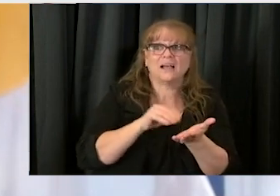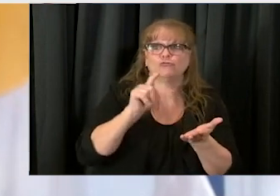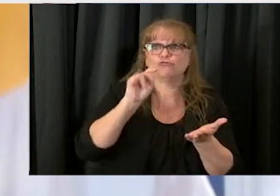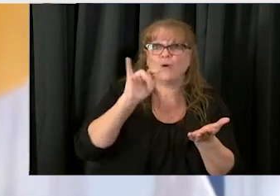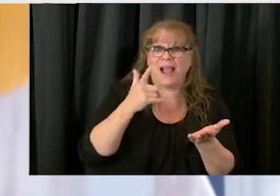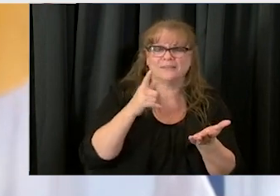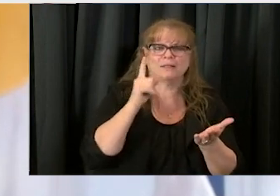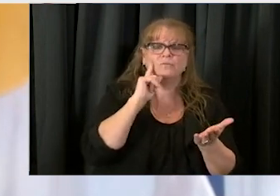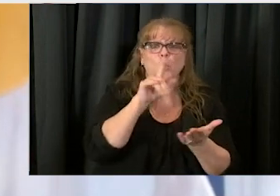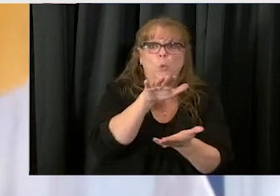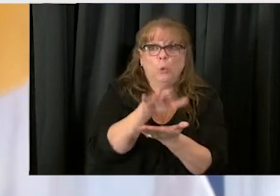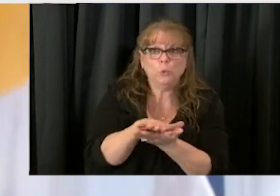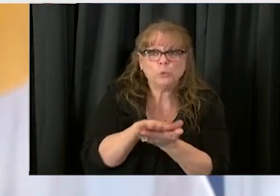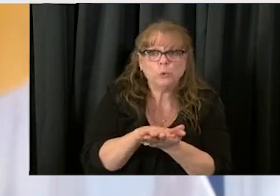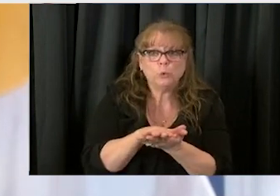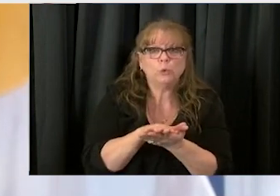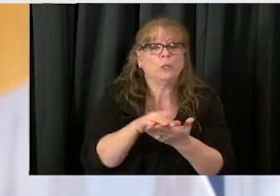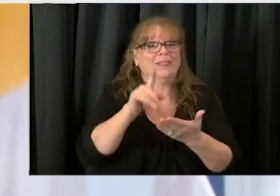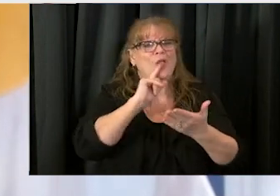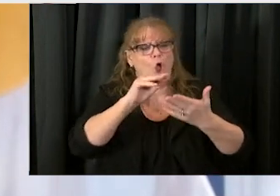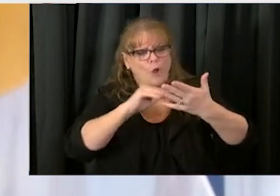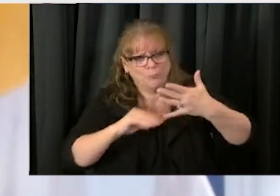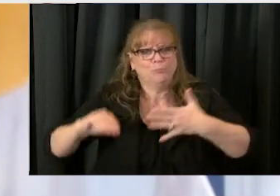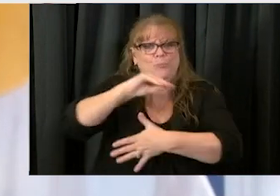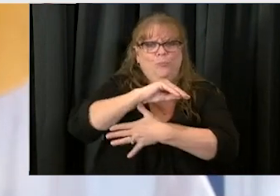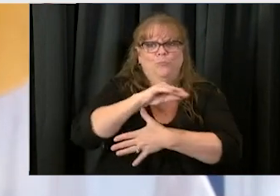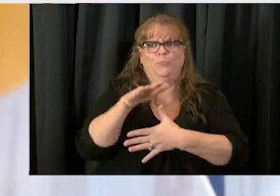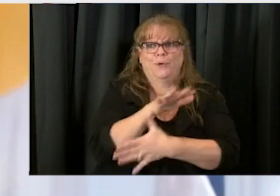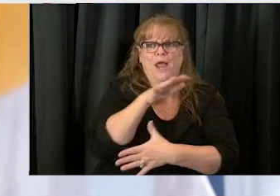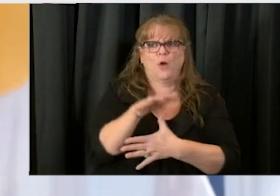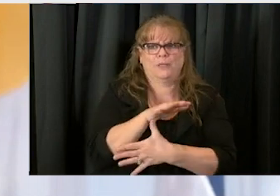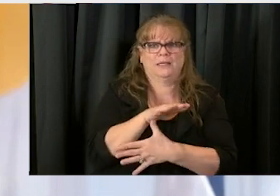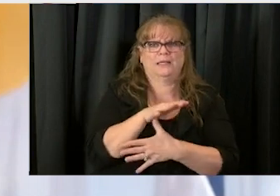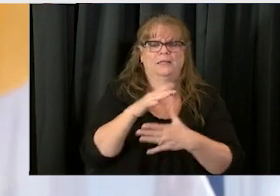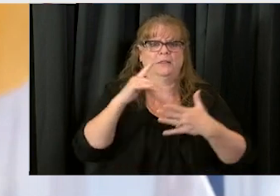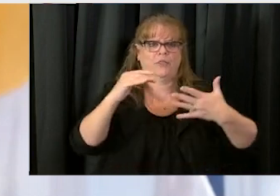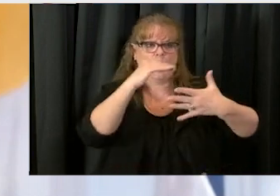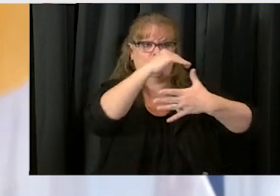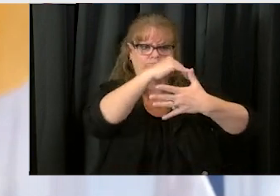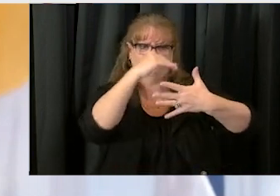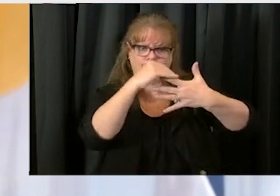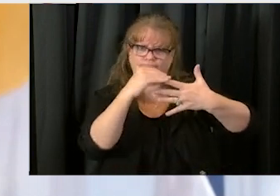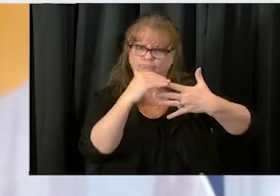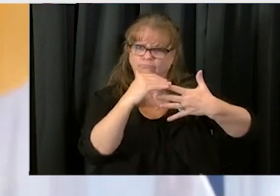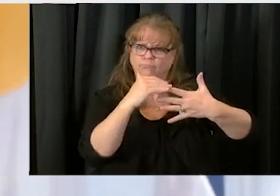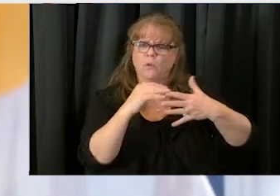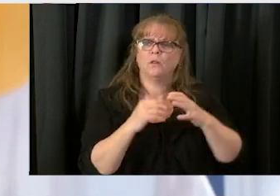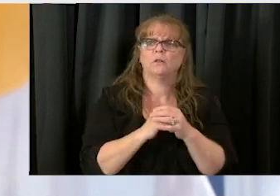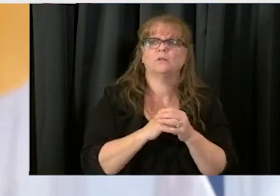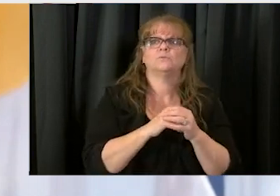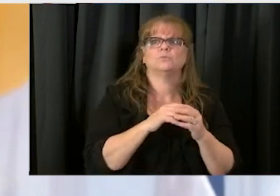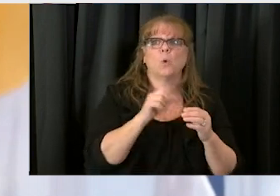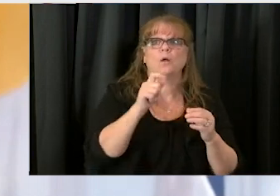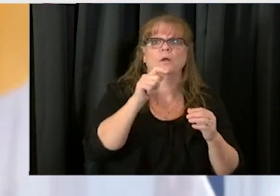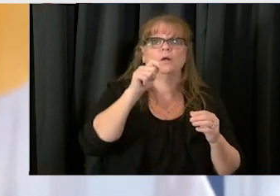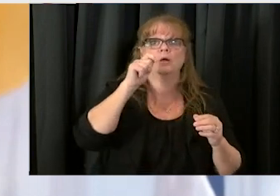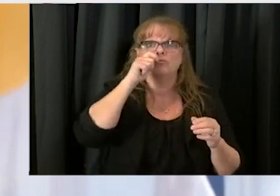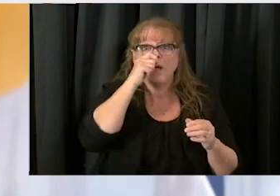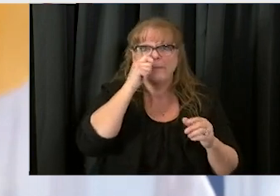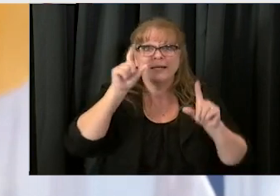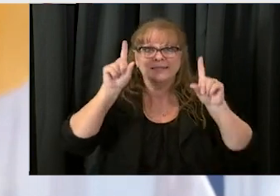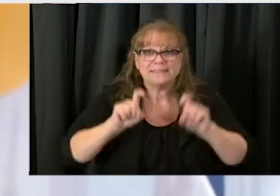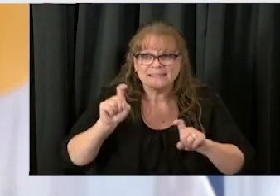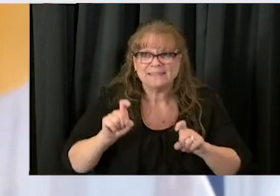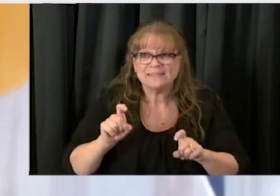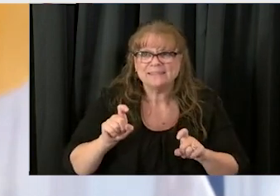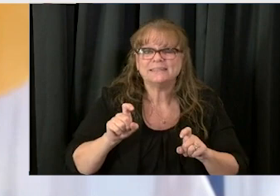testing, it's also the contact tracing focus from local public health with support from the state. But in addition to contact